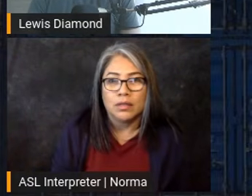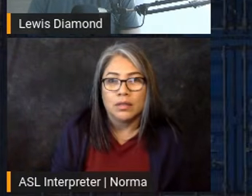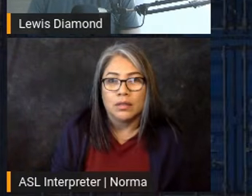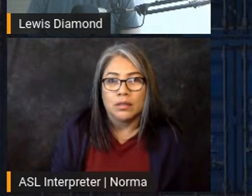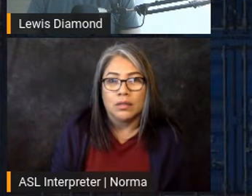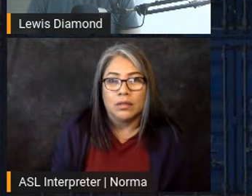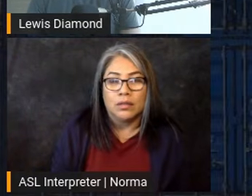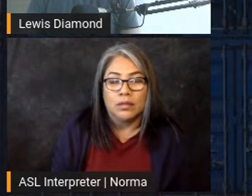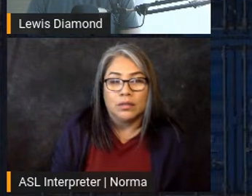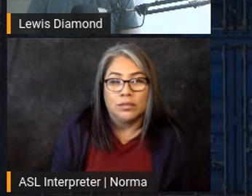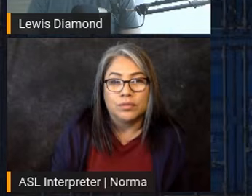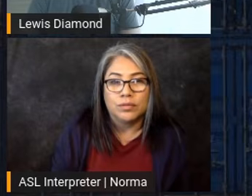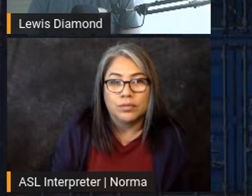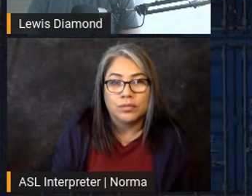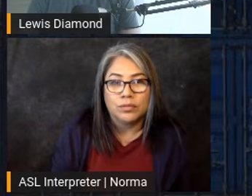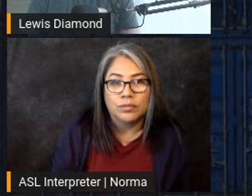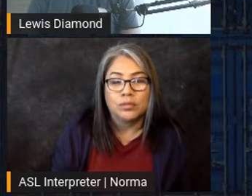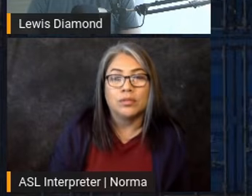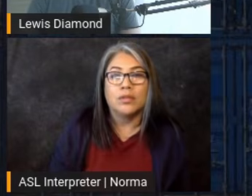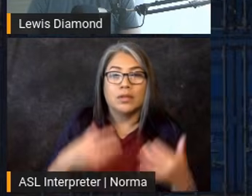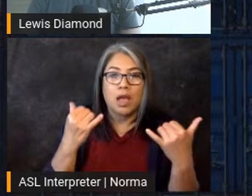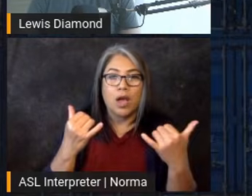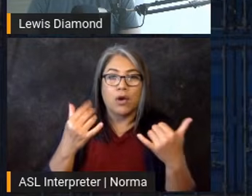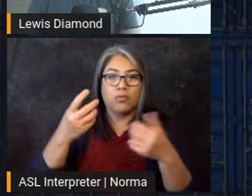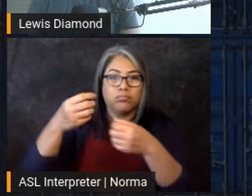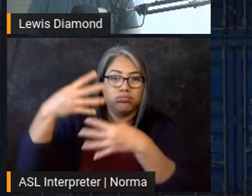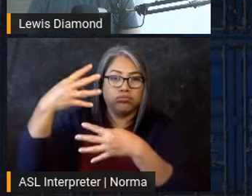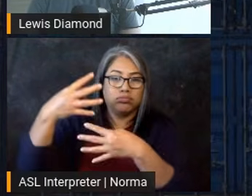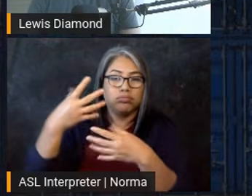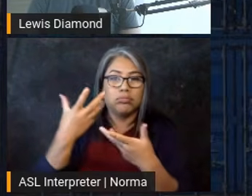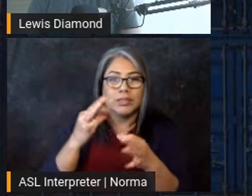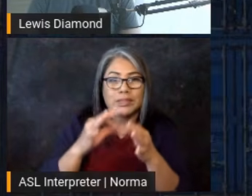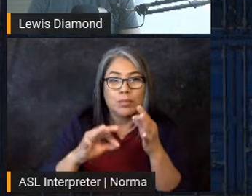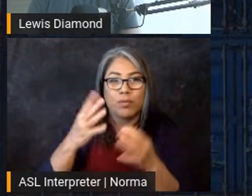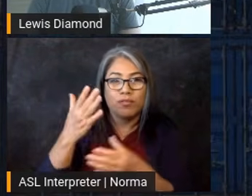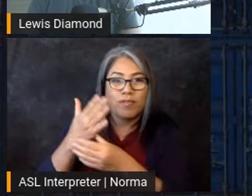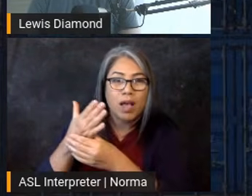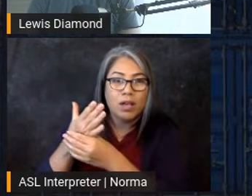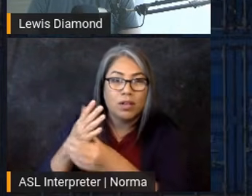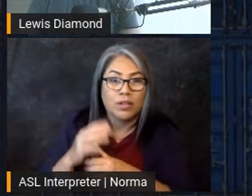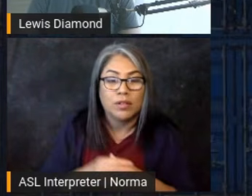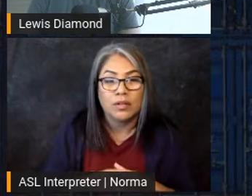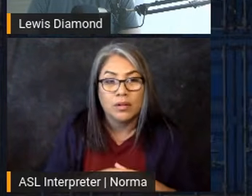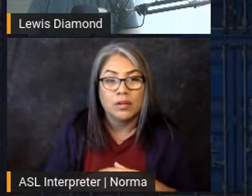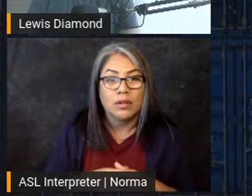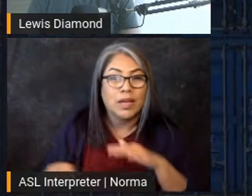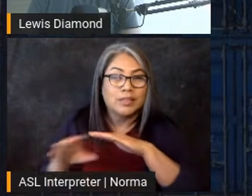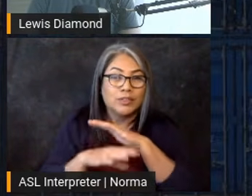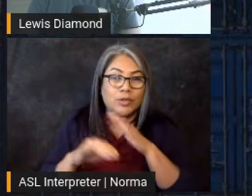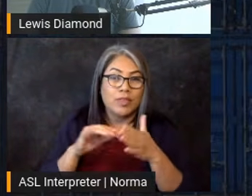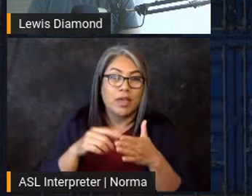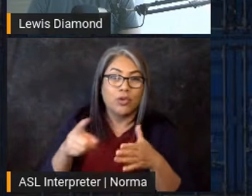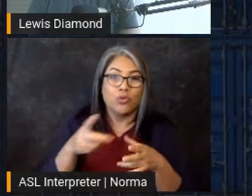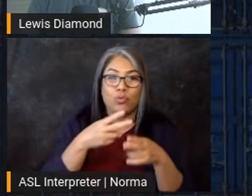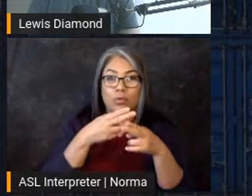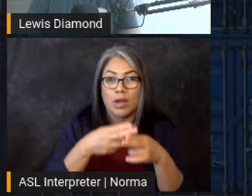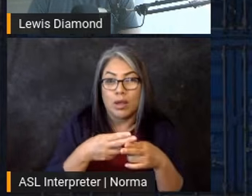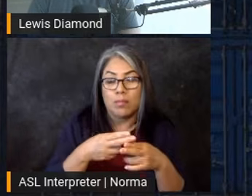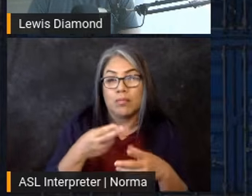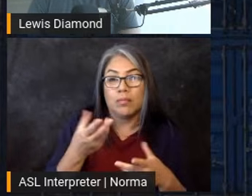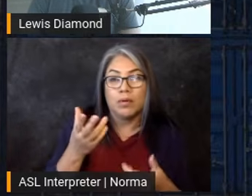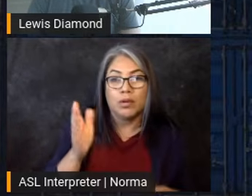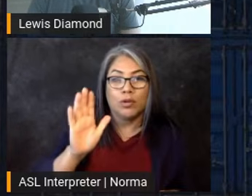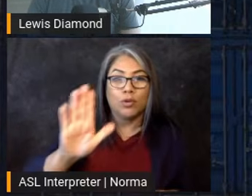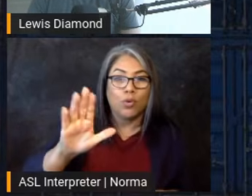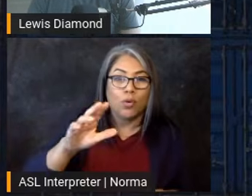As you can see, this generated a simple YAML file. Essentially lets you name your